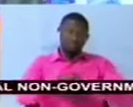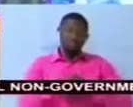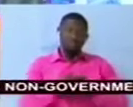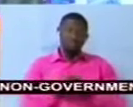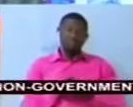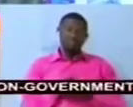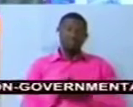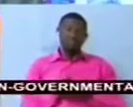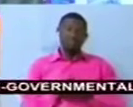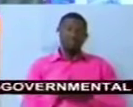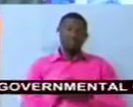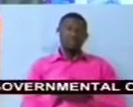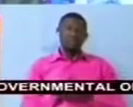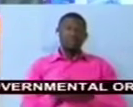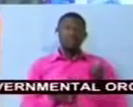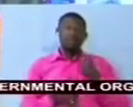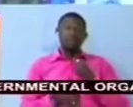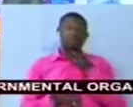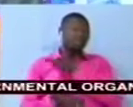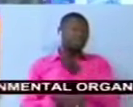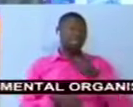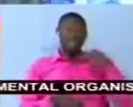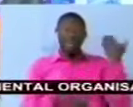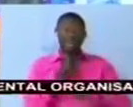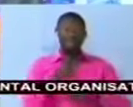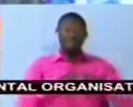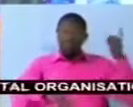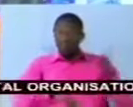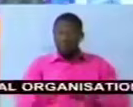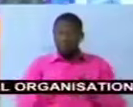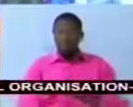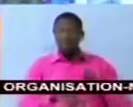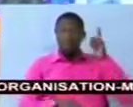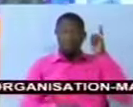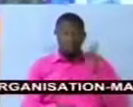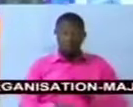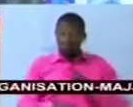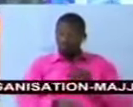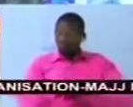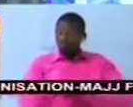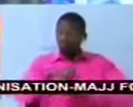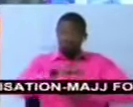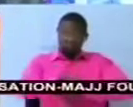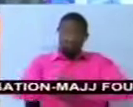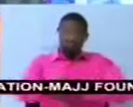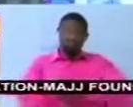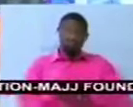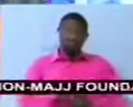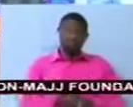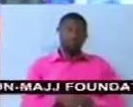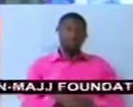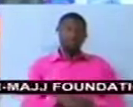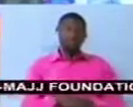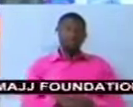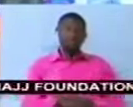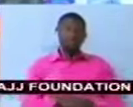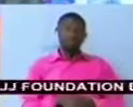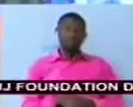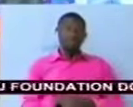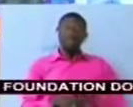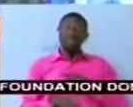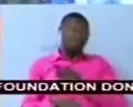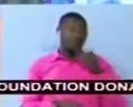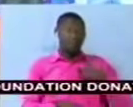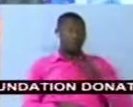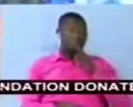door te handcuffuñ la because you were never beaten and you were not handcuffed même ñiñ door ba paré sen handcuff yaang ci sen loxoy even those